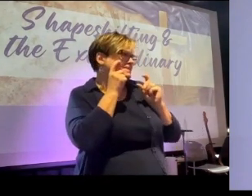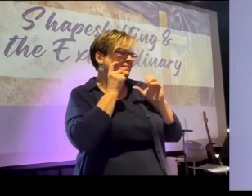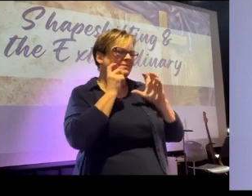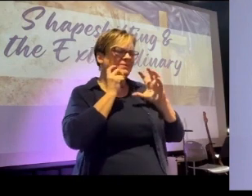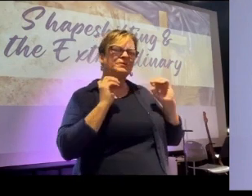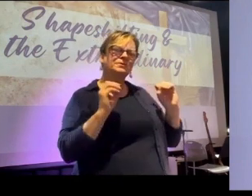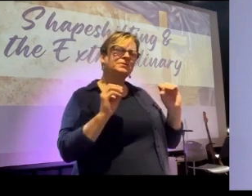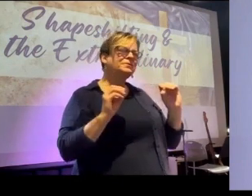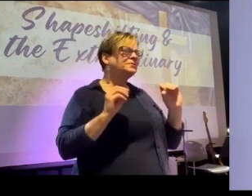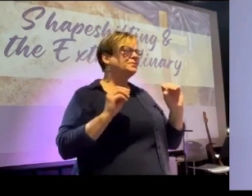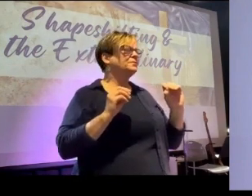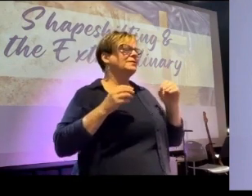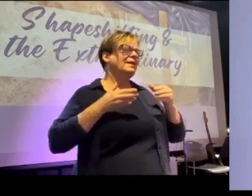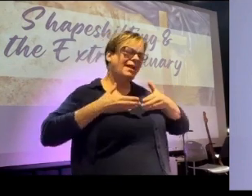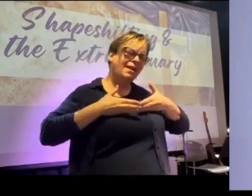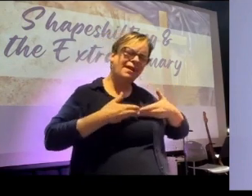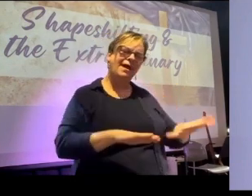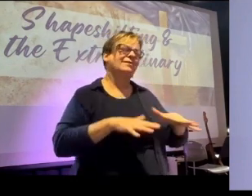Generous.